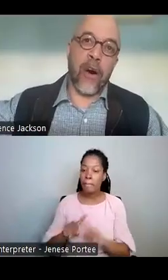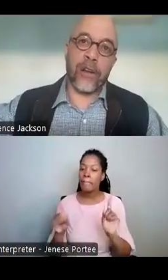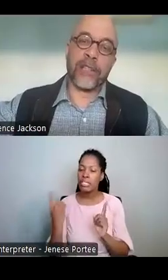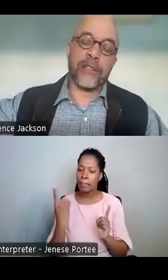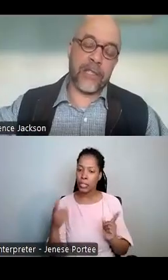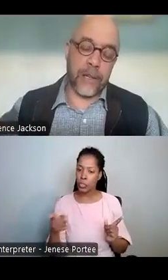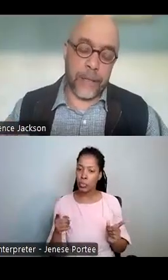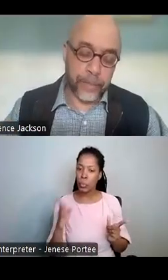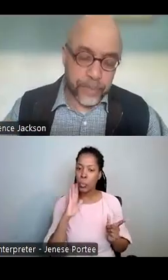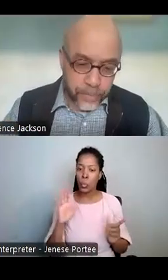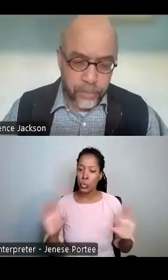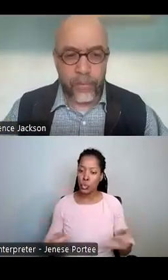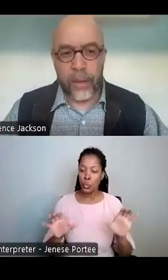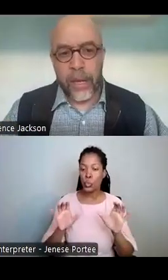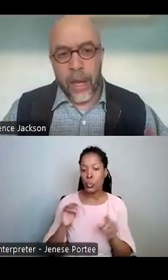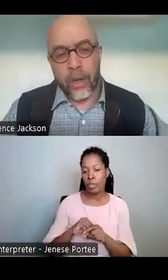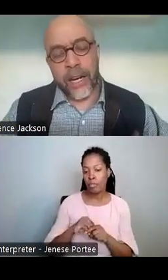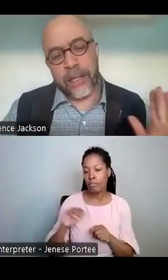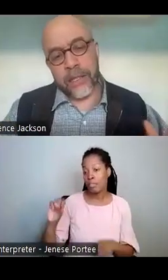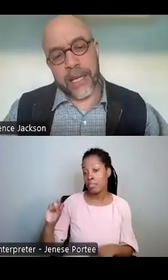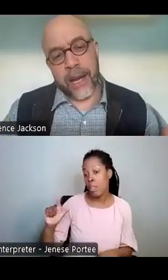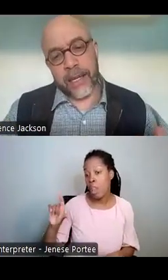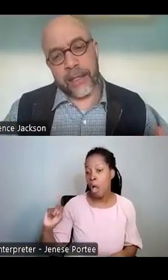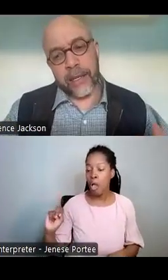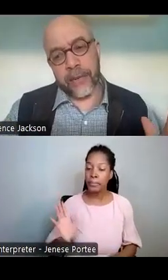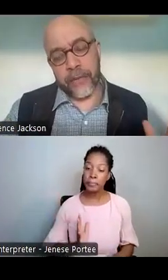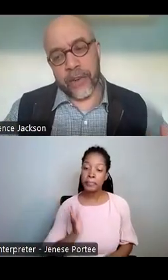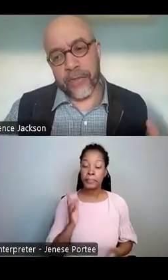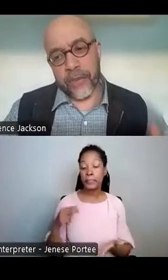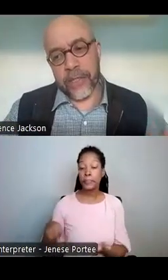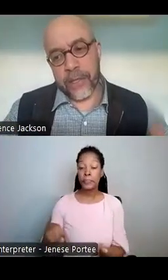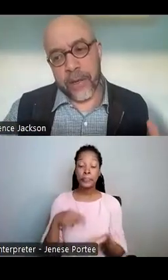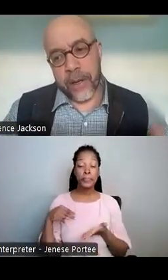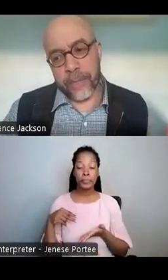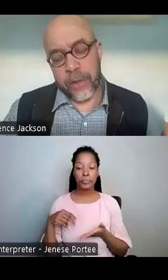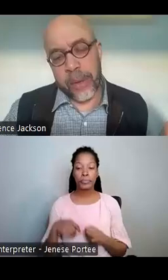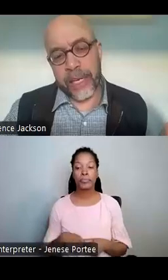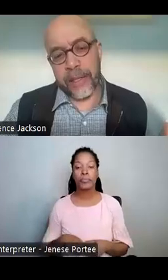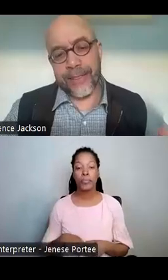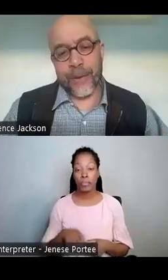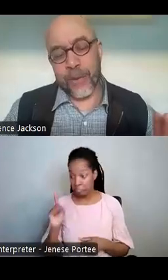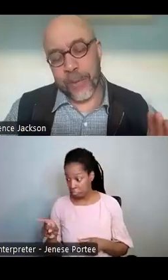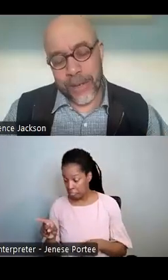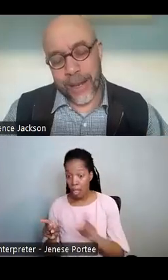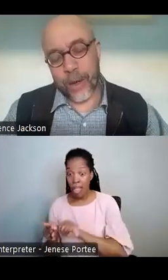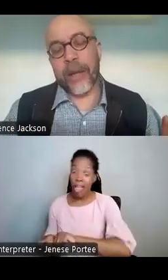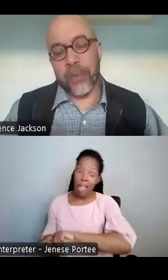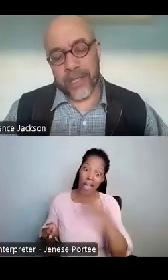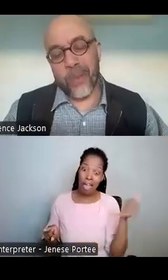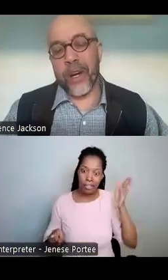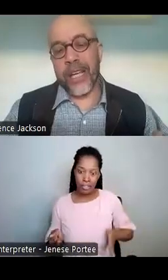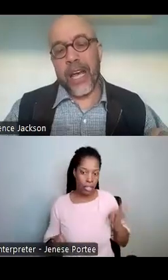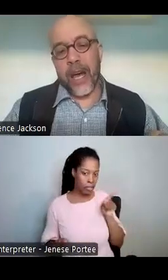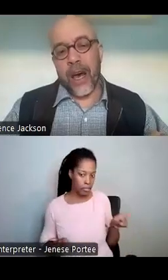the parlor, in the salon. On the other side of this debate, or not quite,